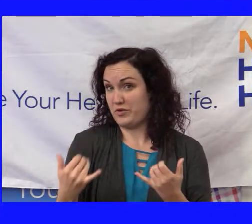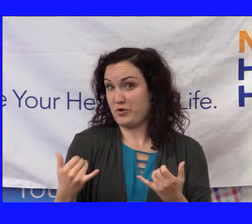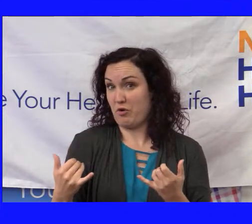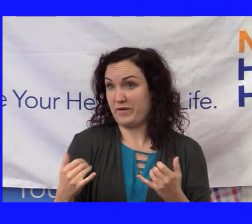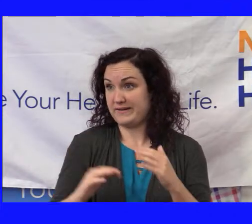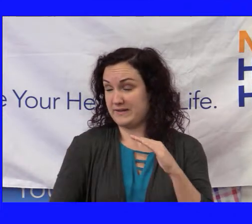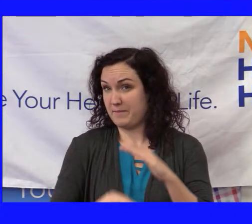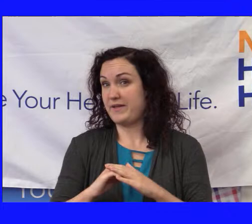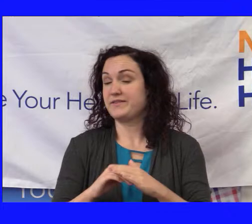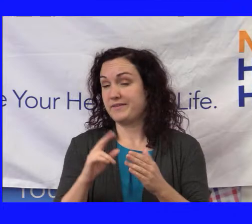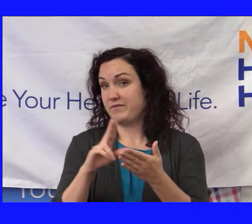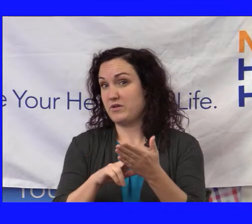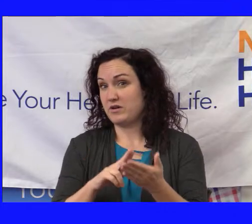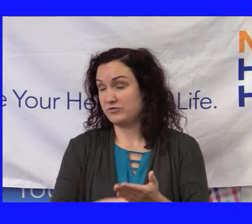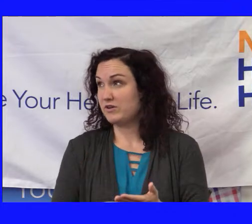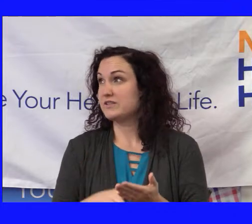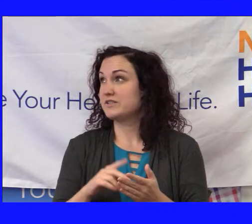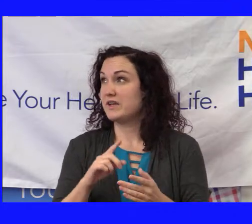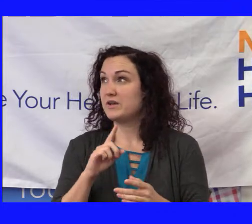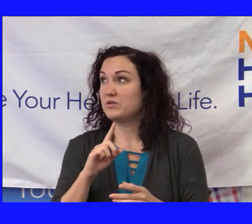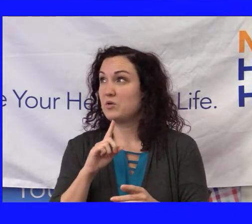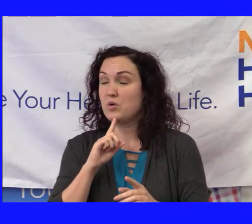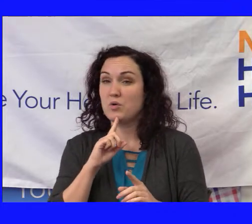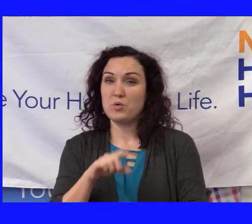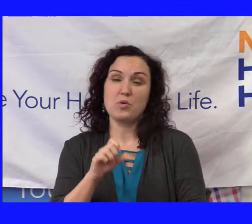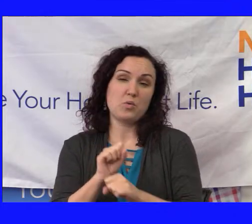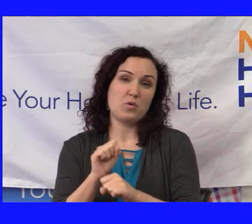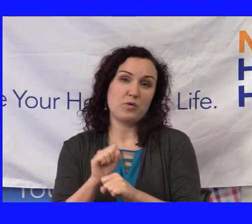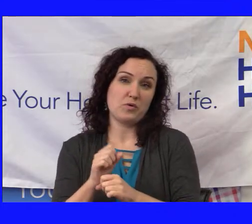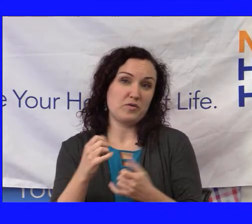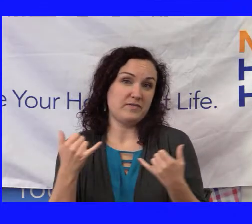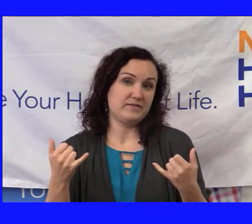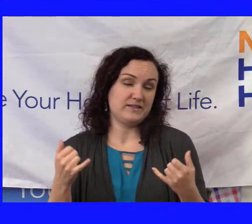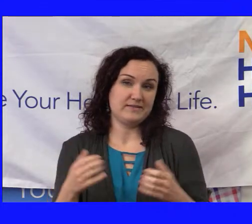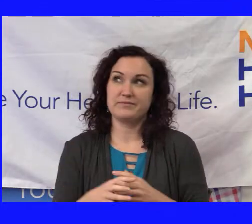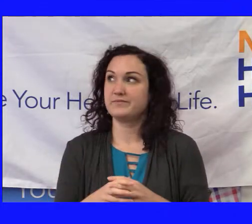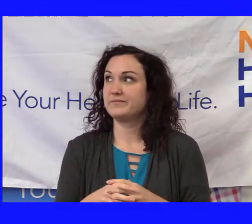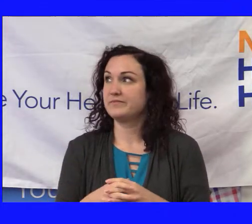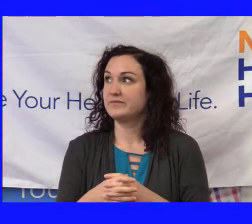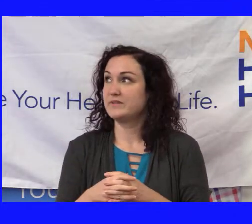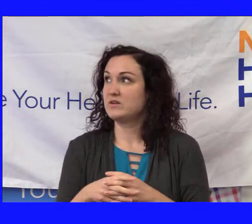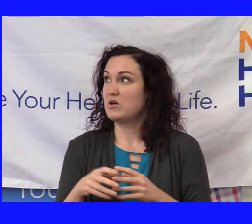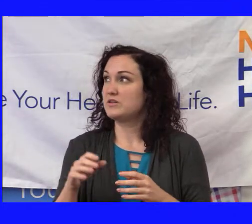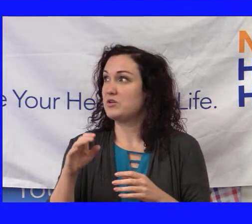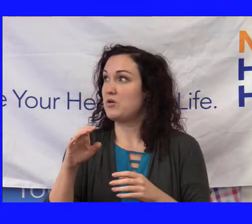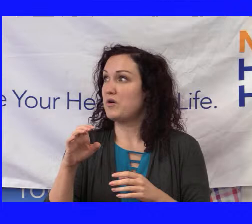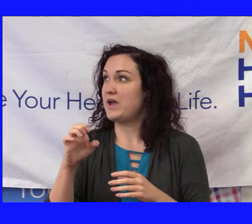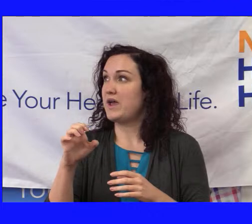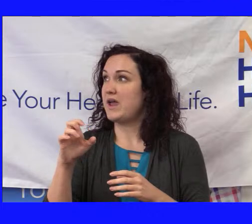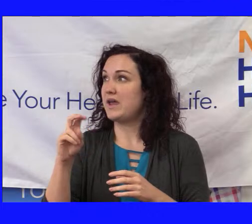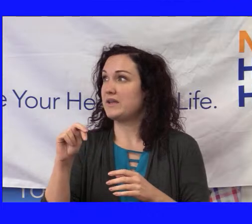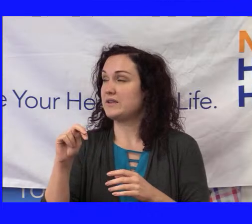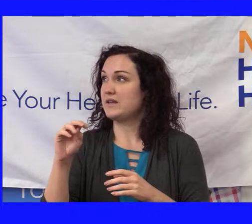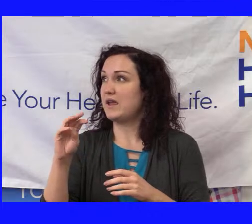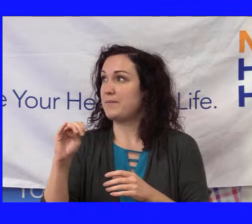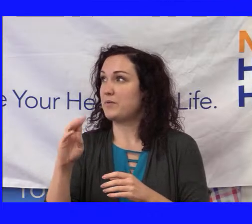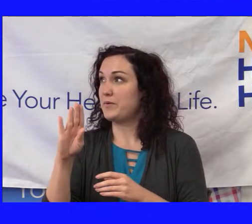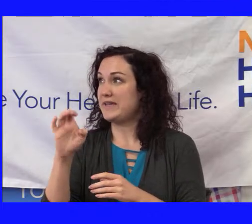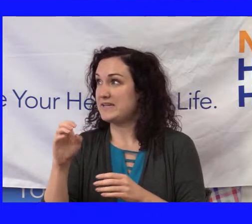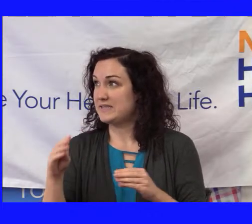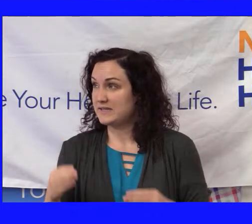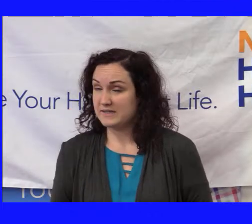current capacity of the contracts and work orders issued to date, as well as their MWBE spend across